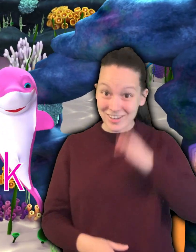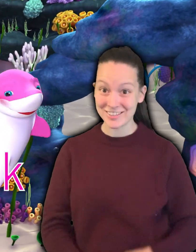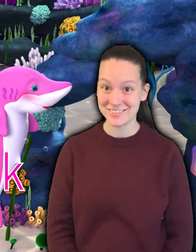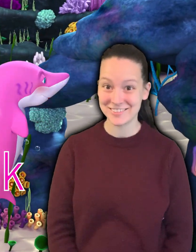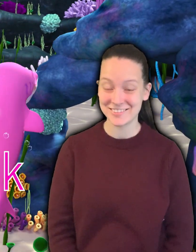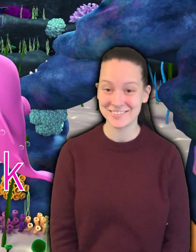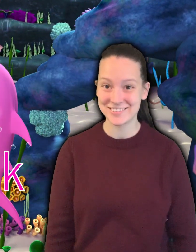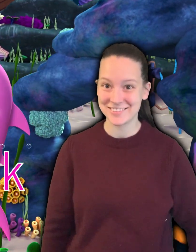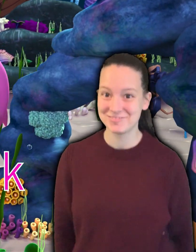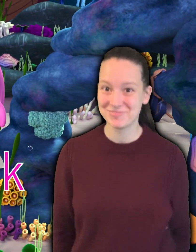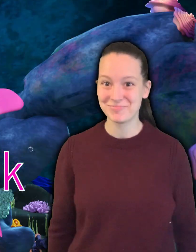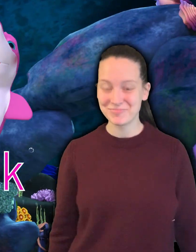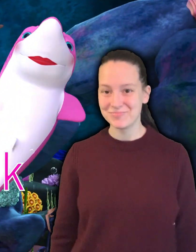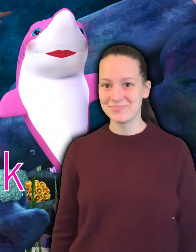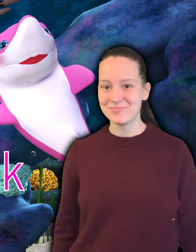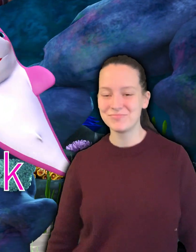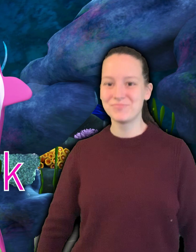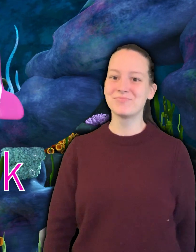shark.